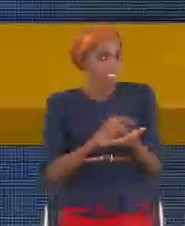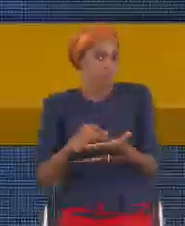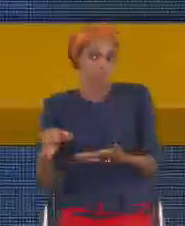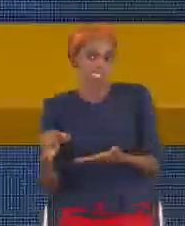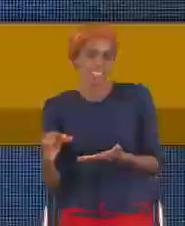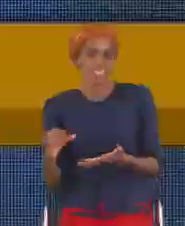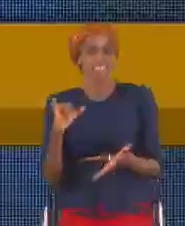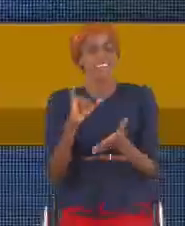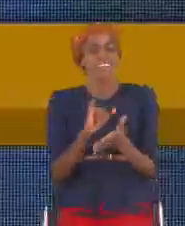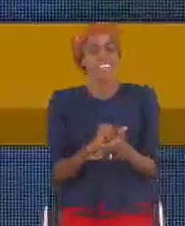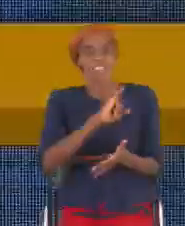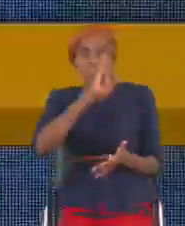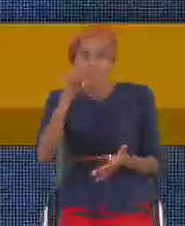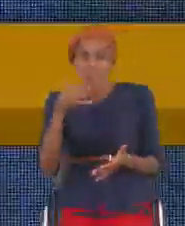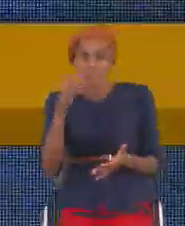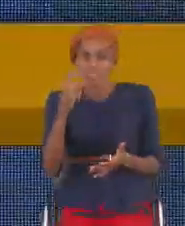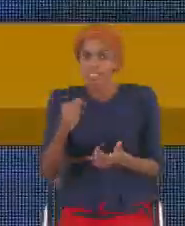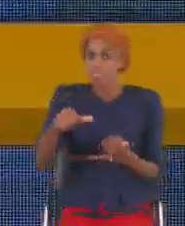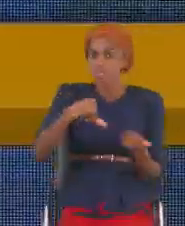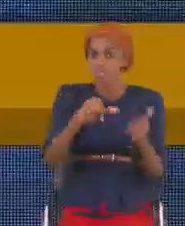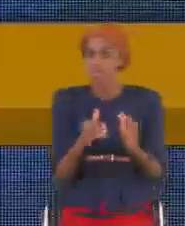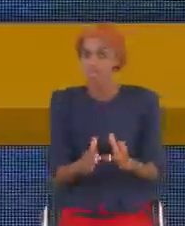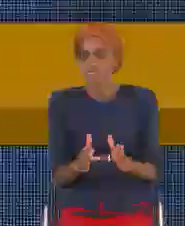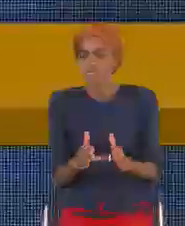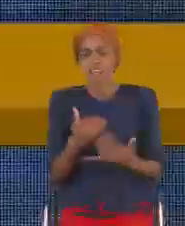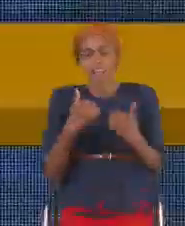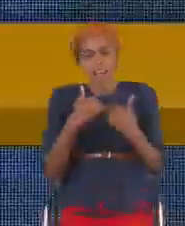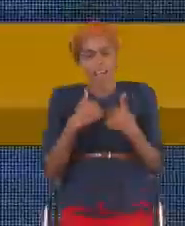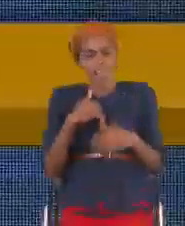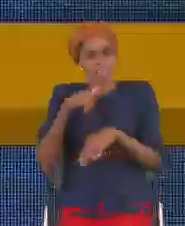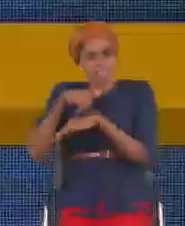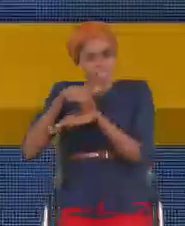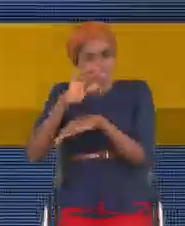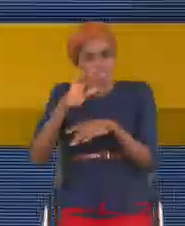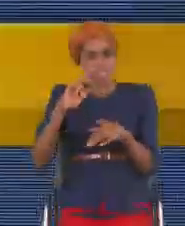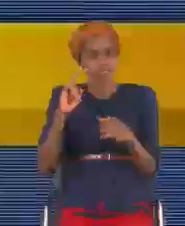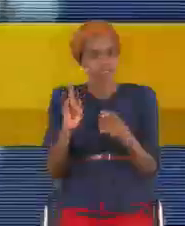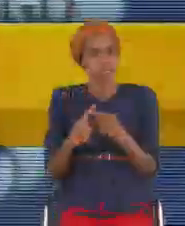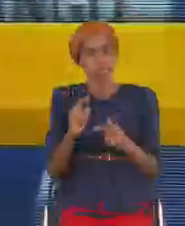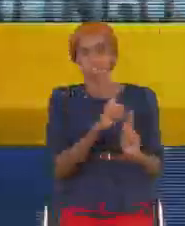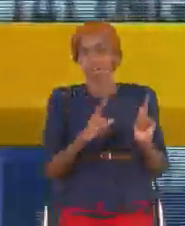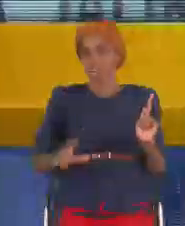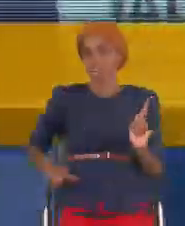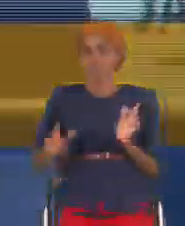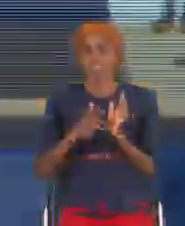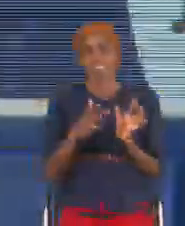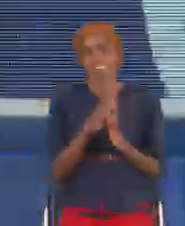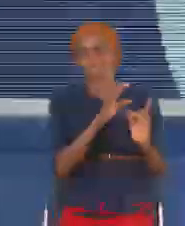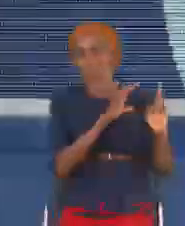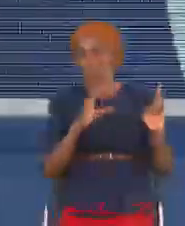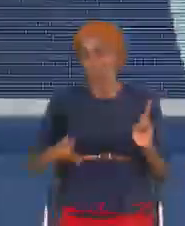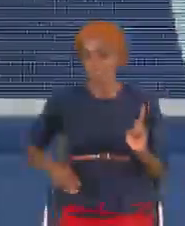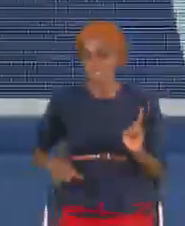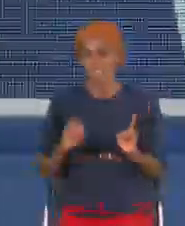that John the Baptist had sent to the Lord Jesus Christ.